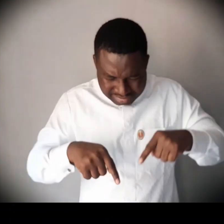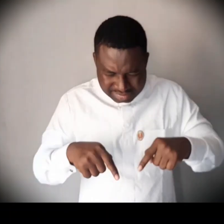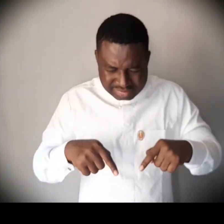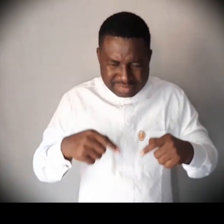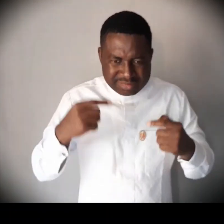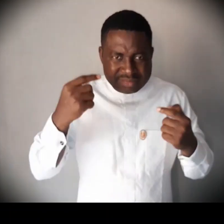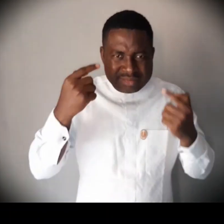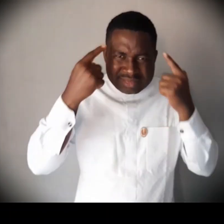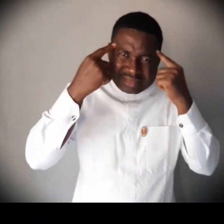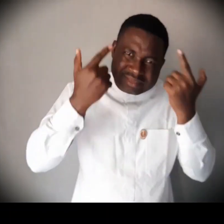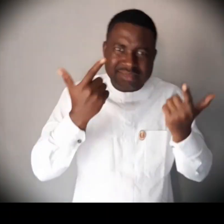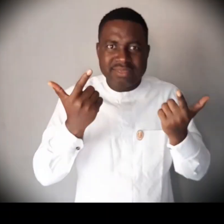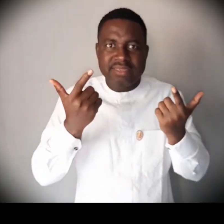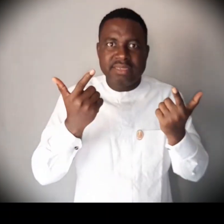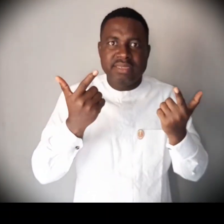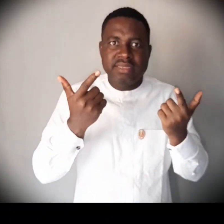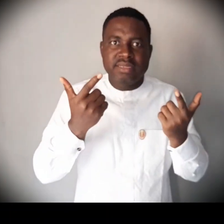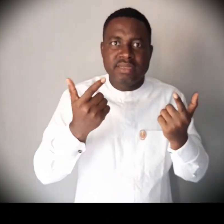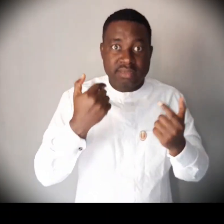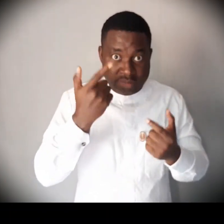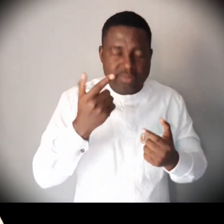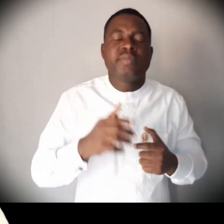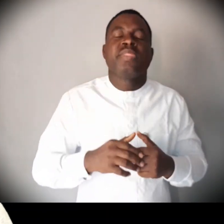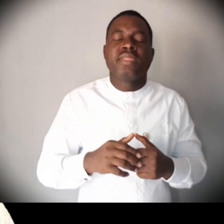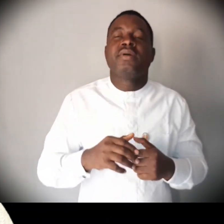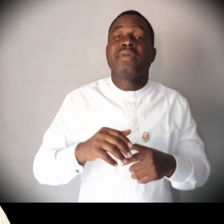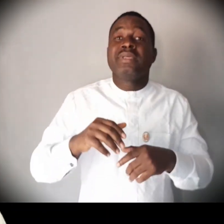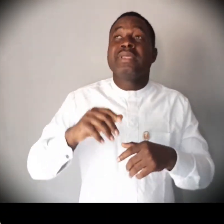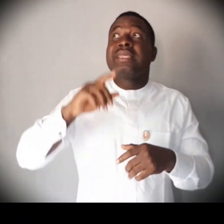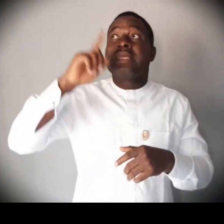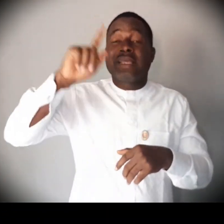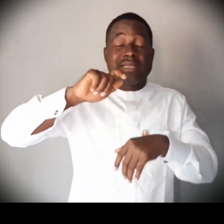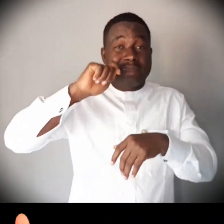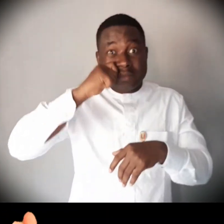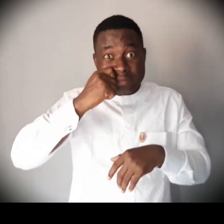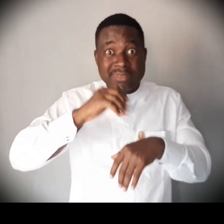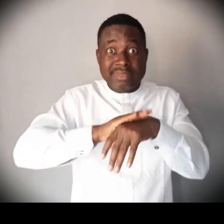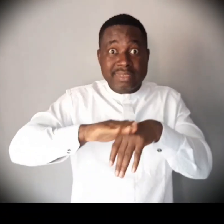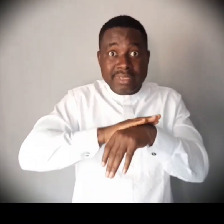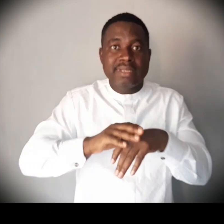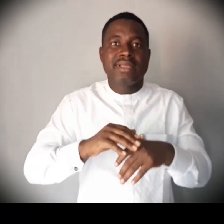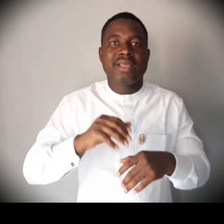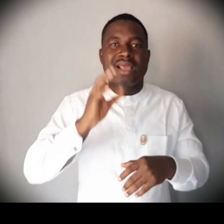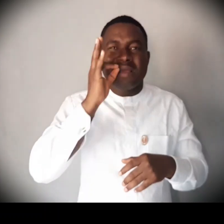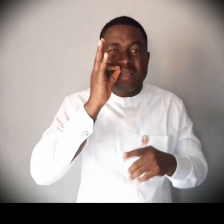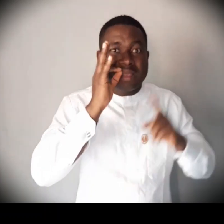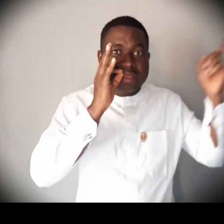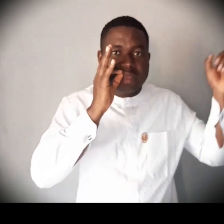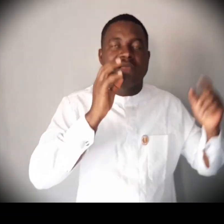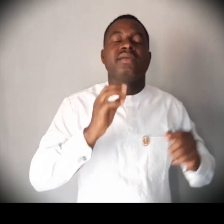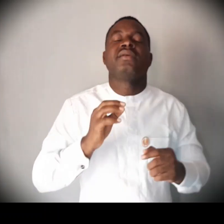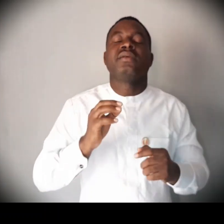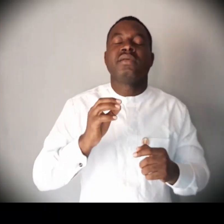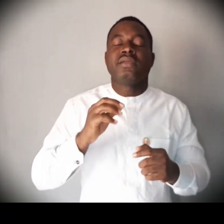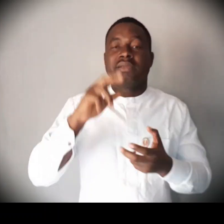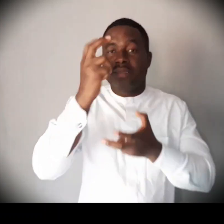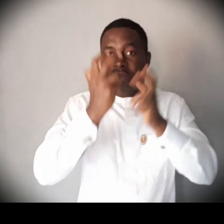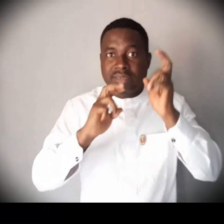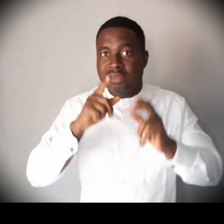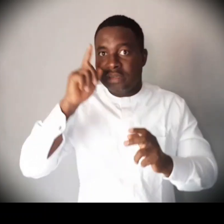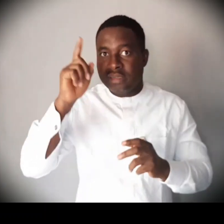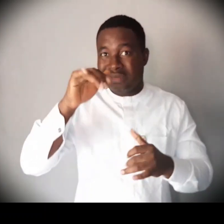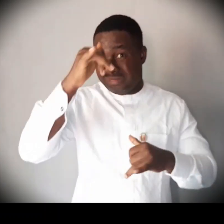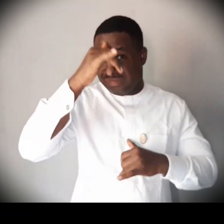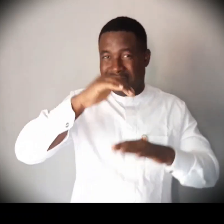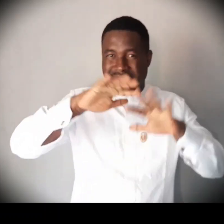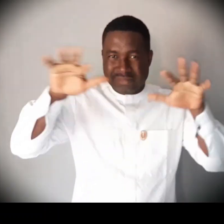sustainable development efforts. The International Decade offers a unique opportunity